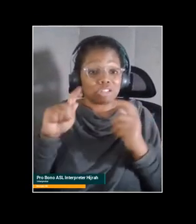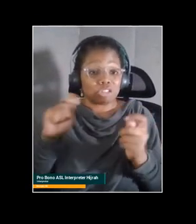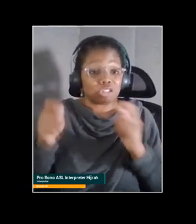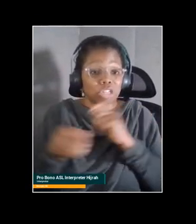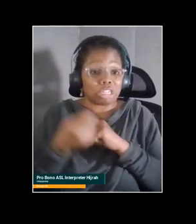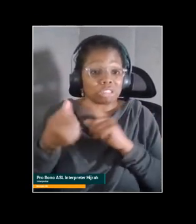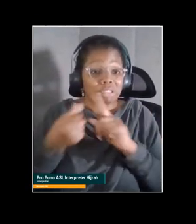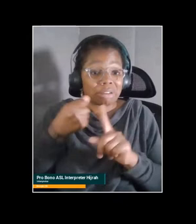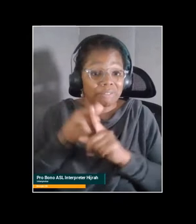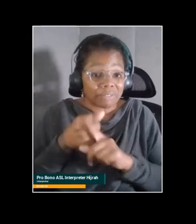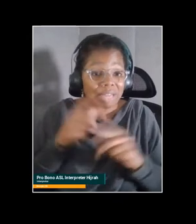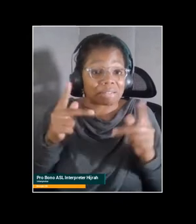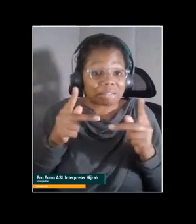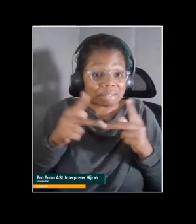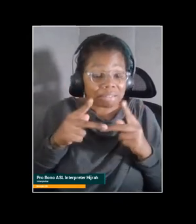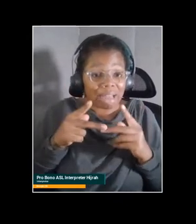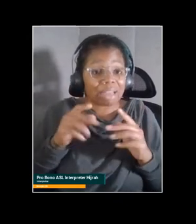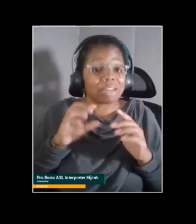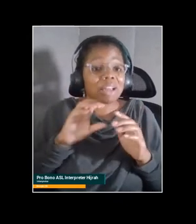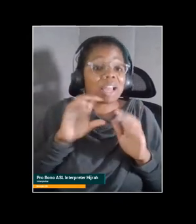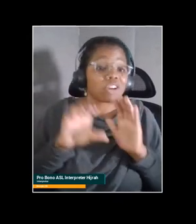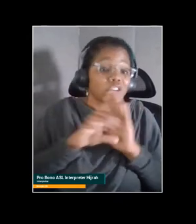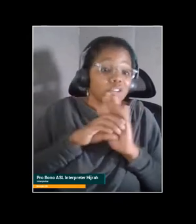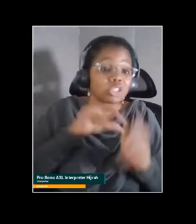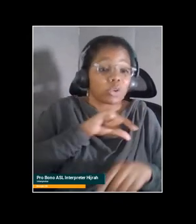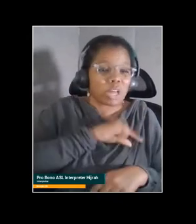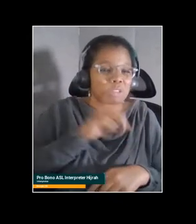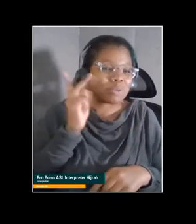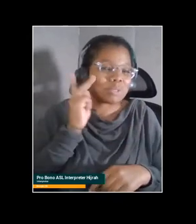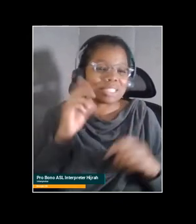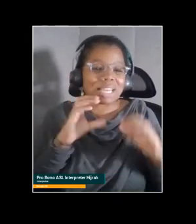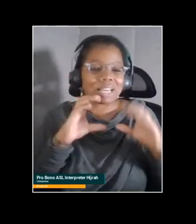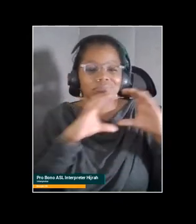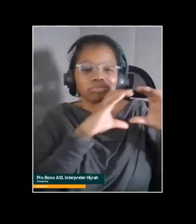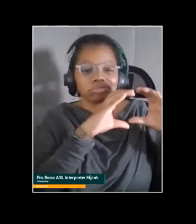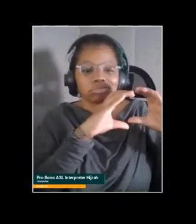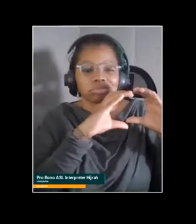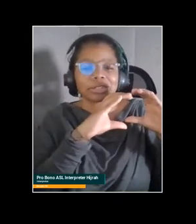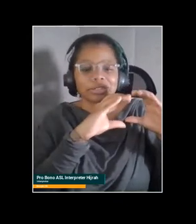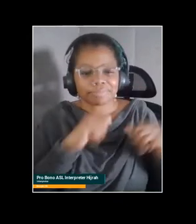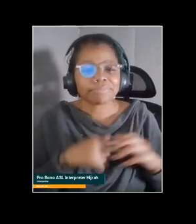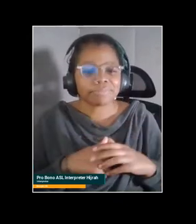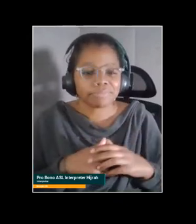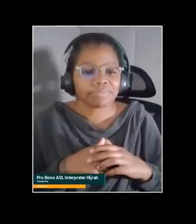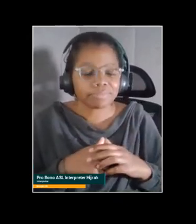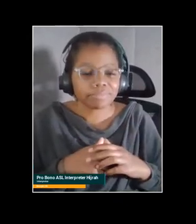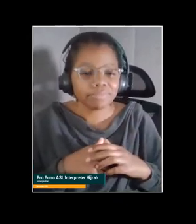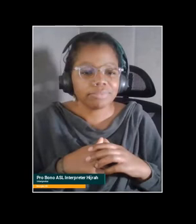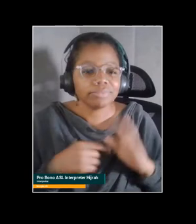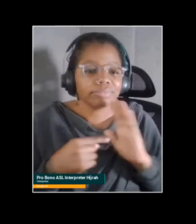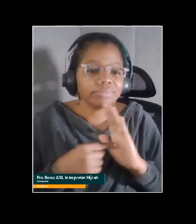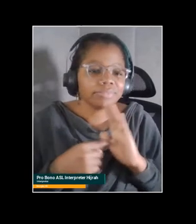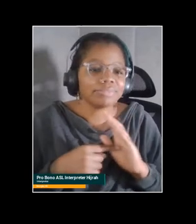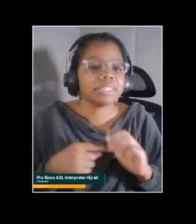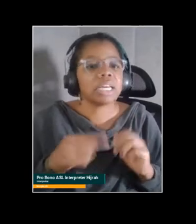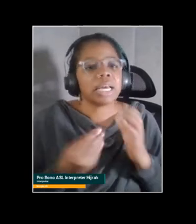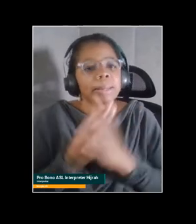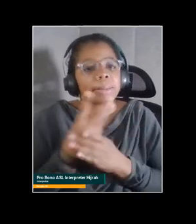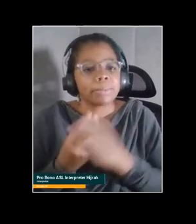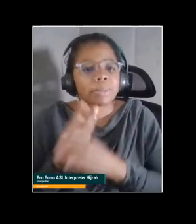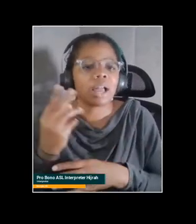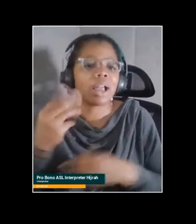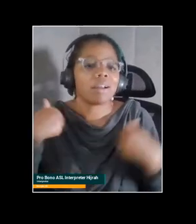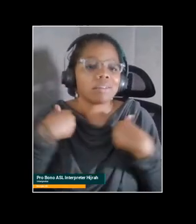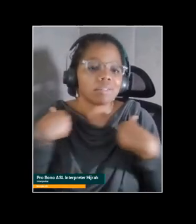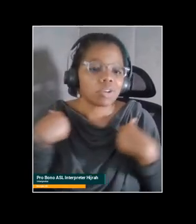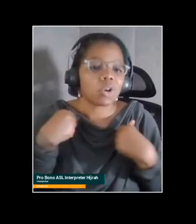quality, which you see in the little box to the left, such as on vegetation, wildlife,